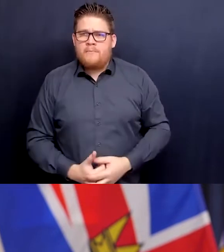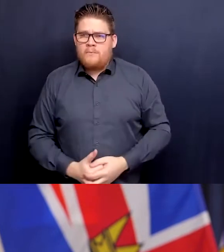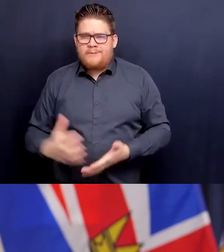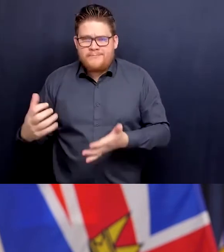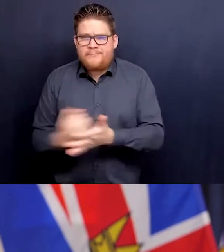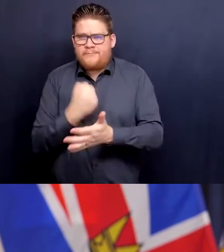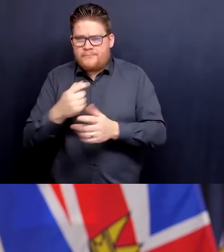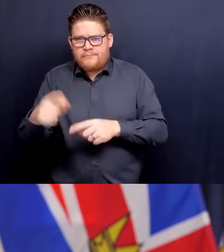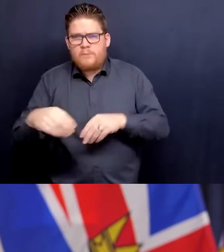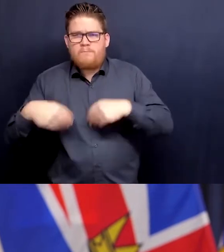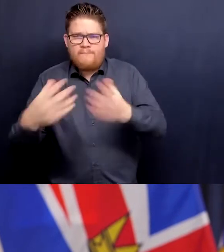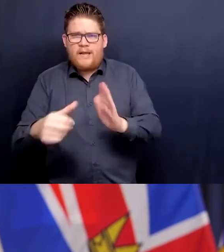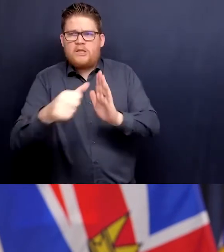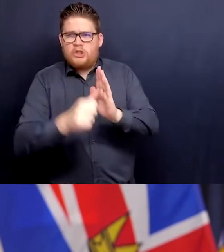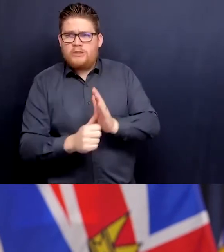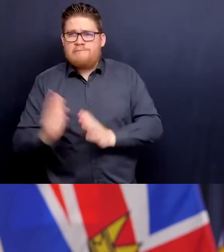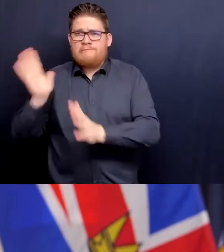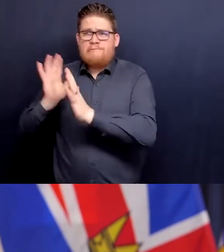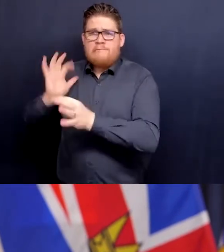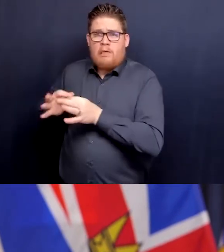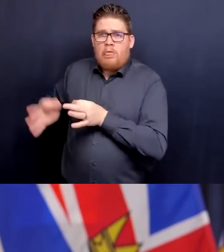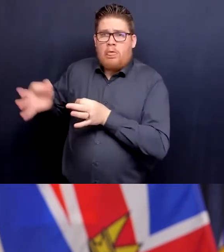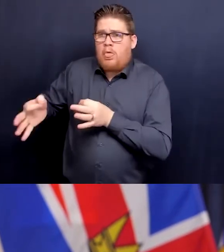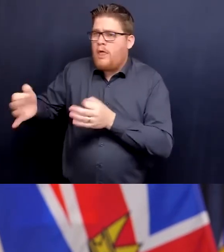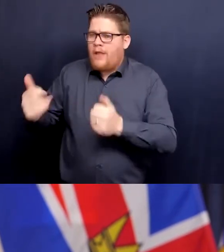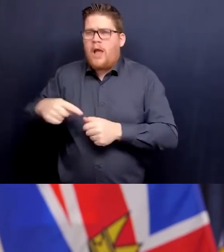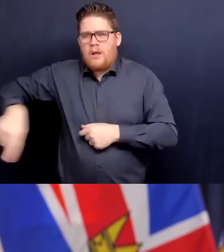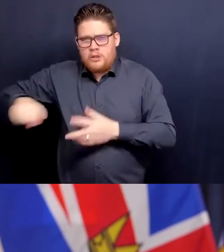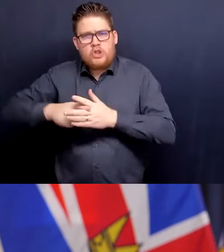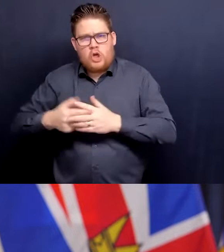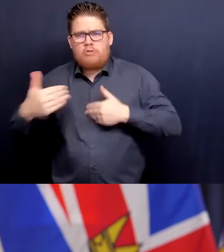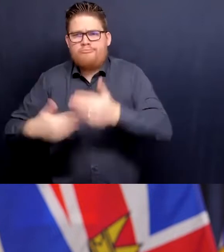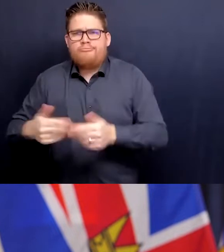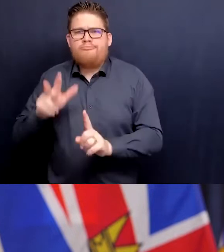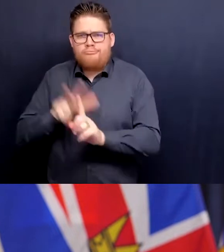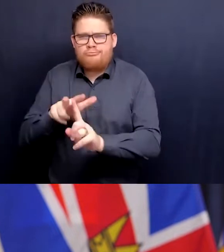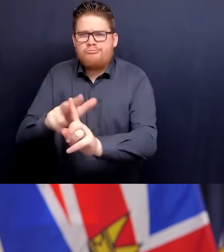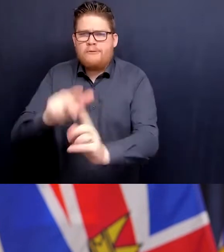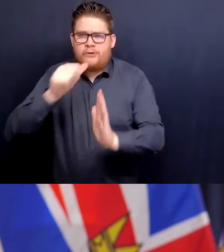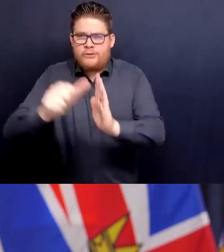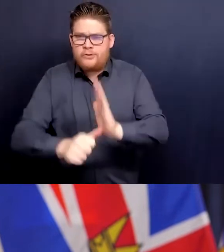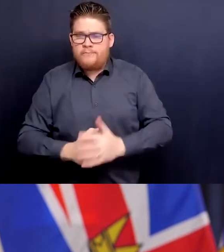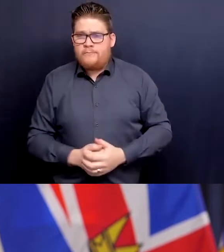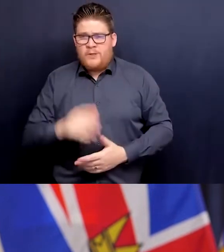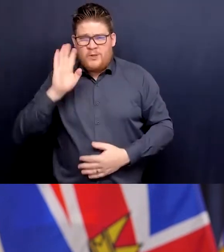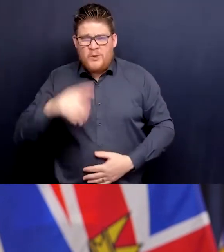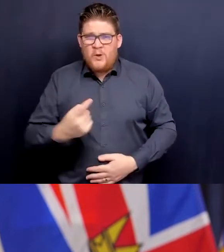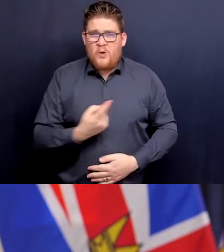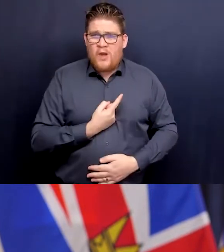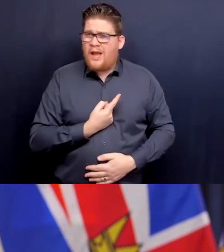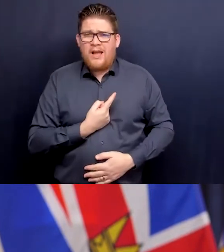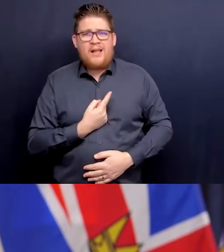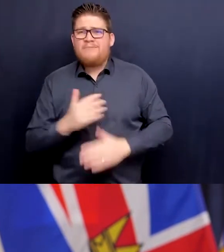healthcare system is committed to that, and I am committed to that personally, but I know our outstanding surgeons and nurses and healthcare workers who are